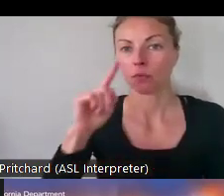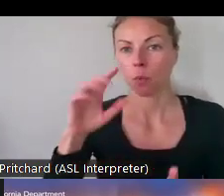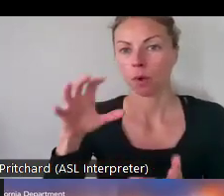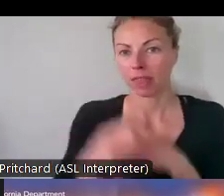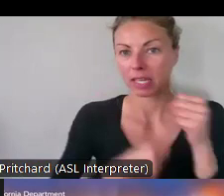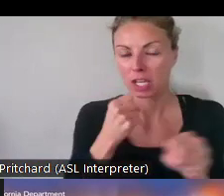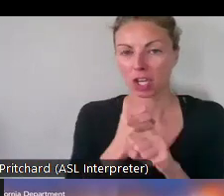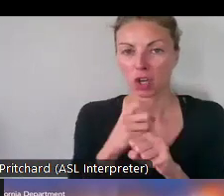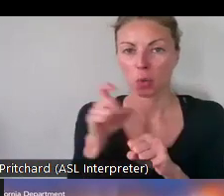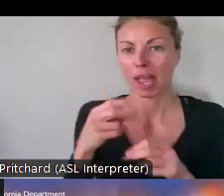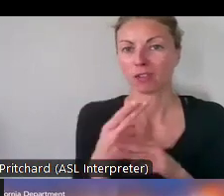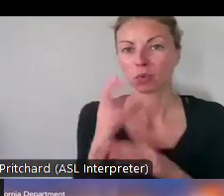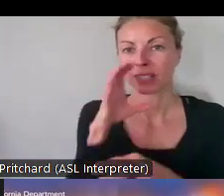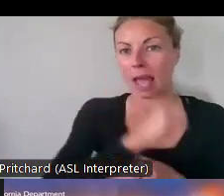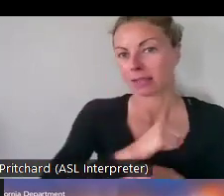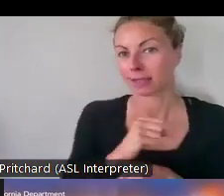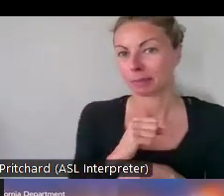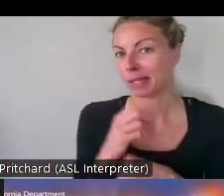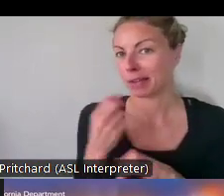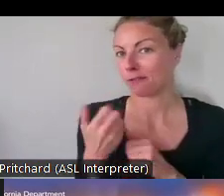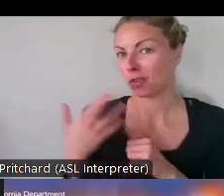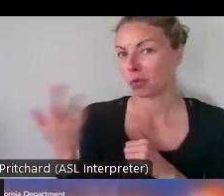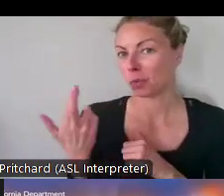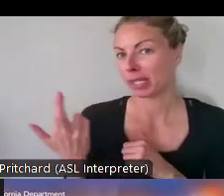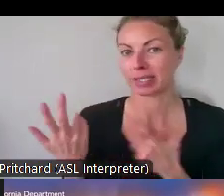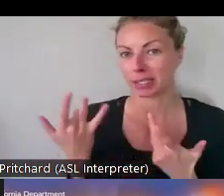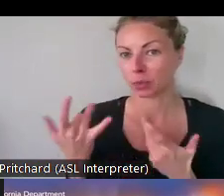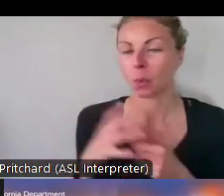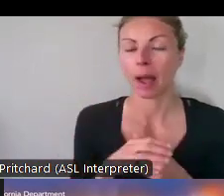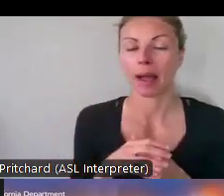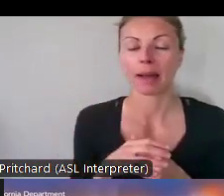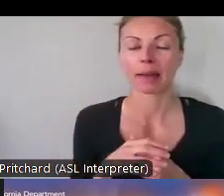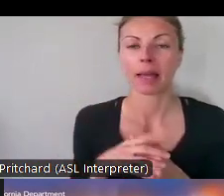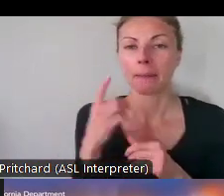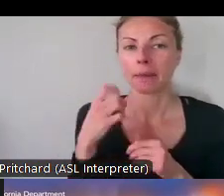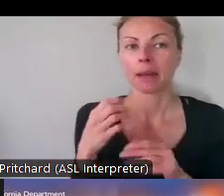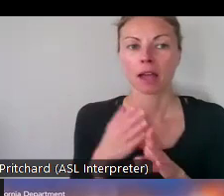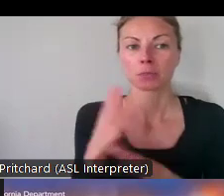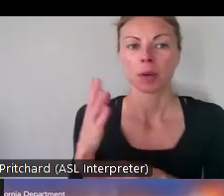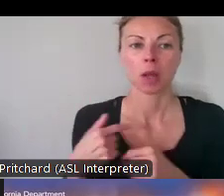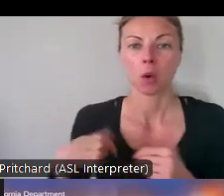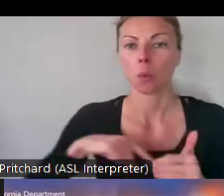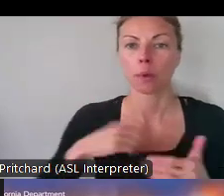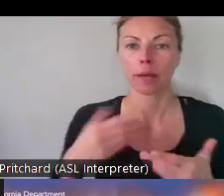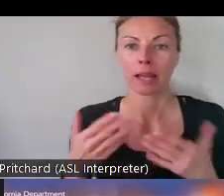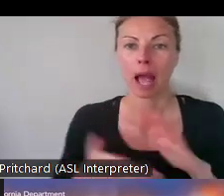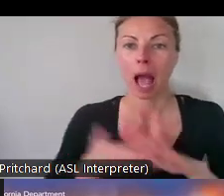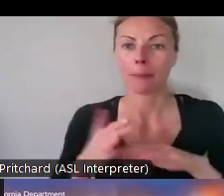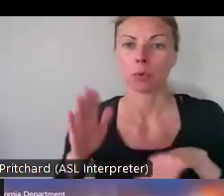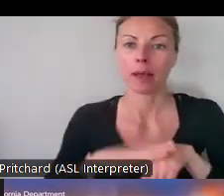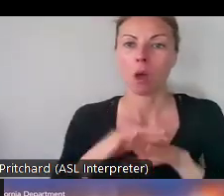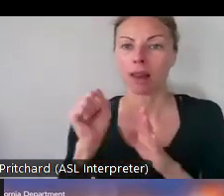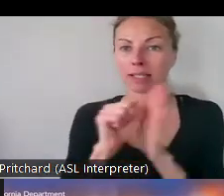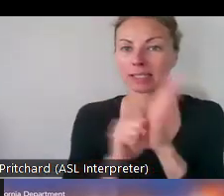have to use an estimate and not actuals at the onset of the formula, primarily because we operate on a state fiscal